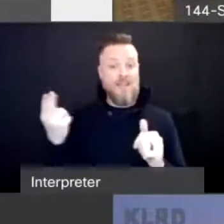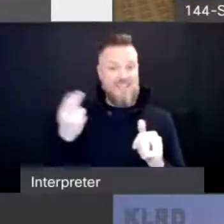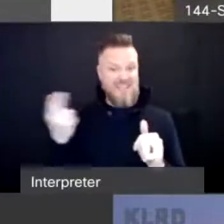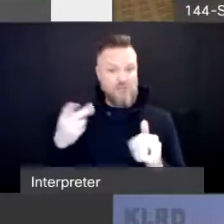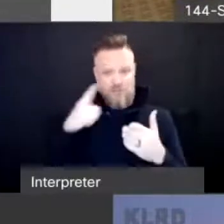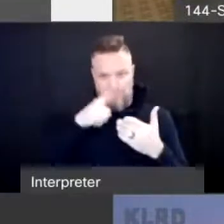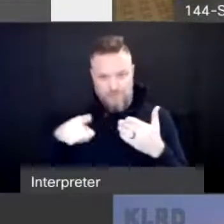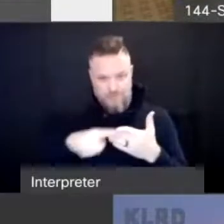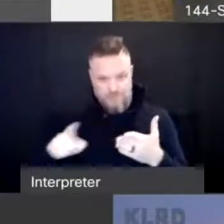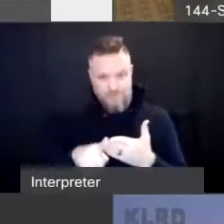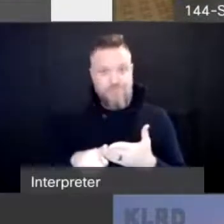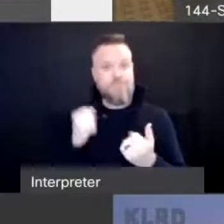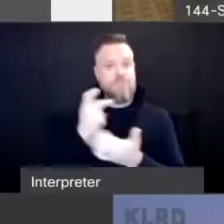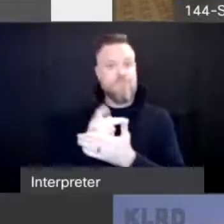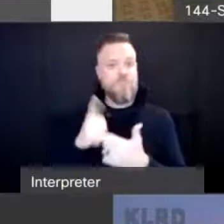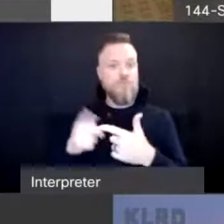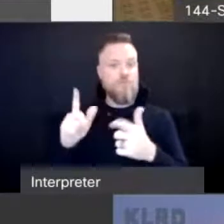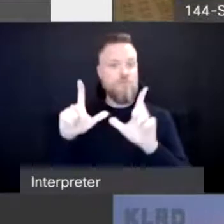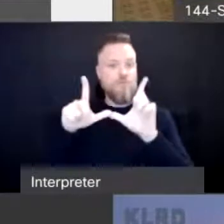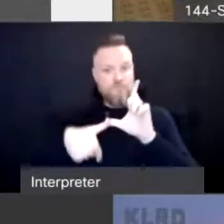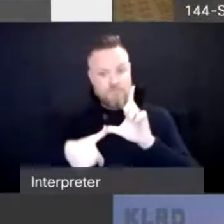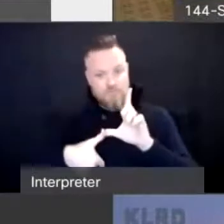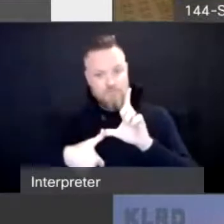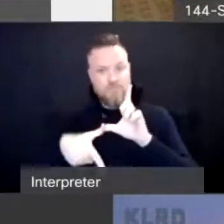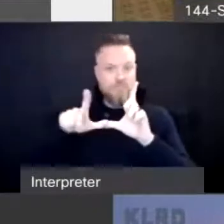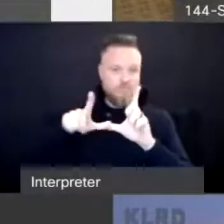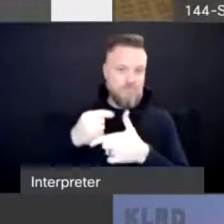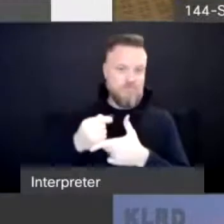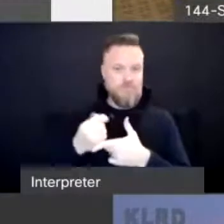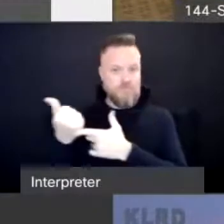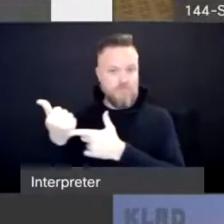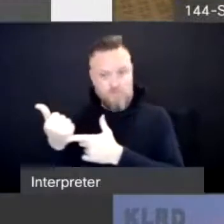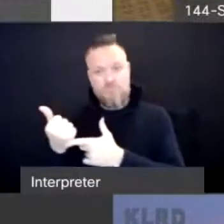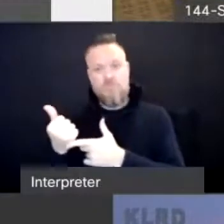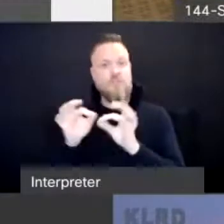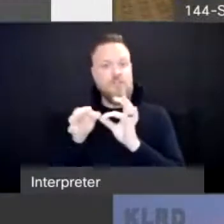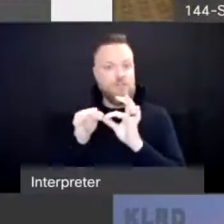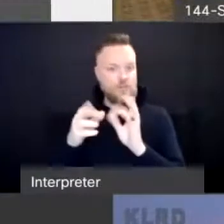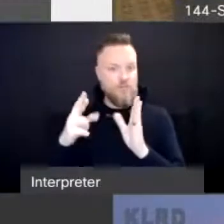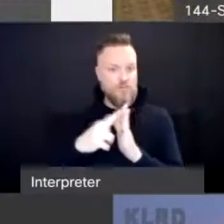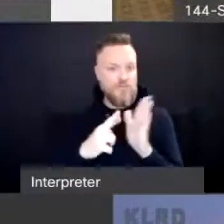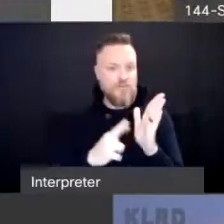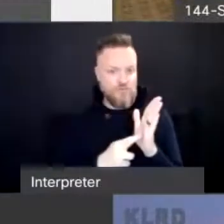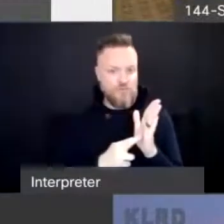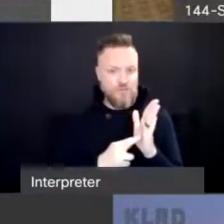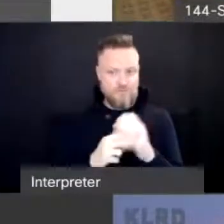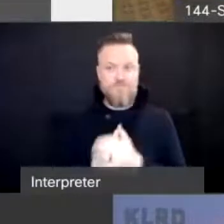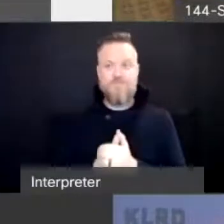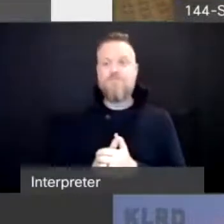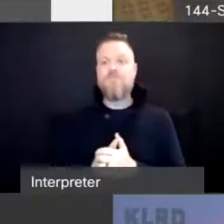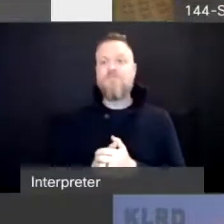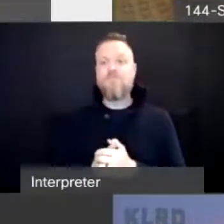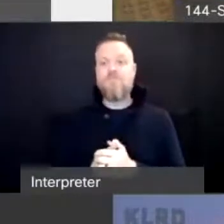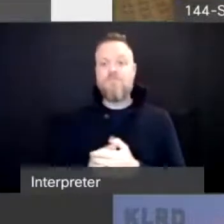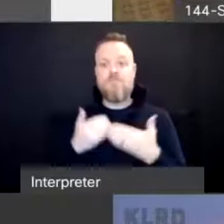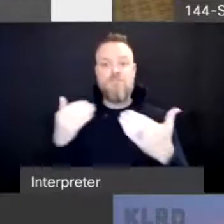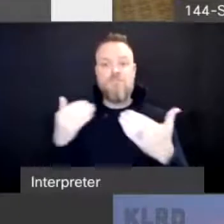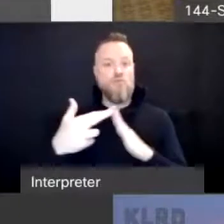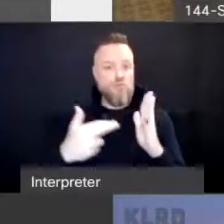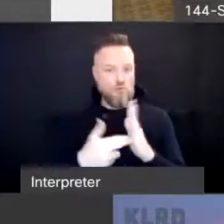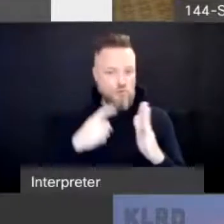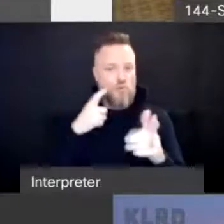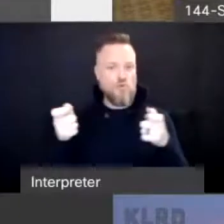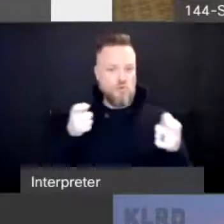provide for the denial, suspension, or revocation of interpreter registration. It provides rule and regulation